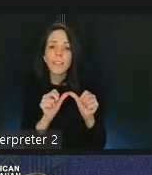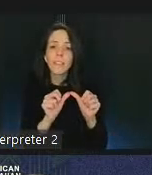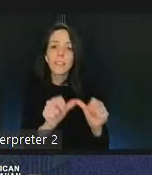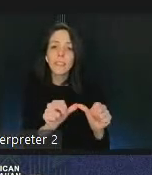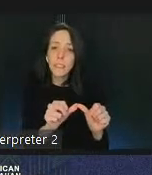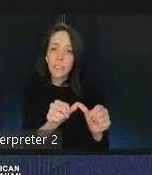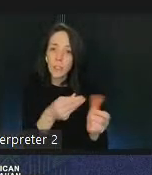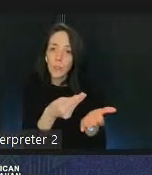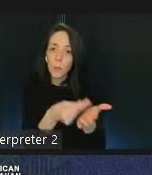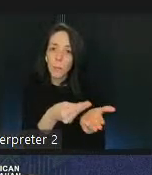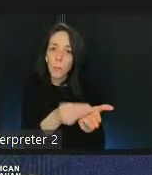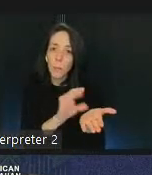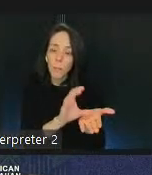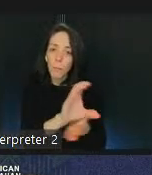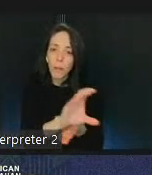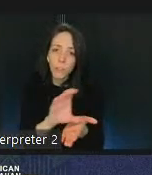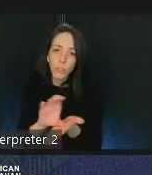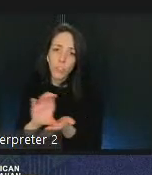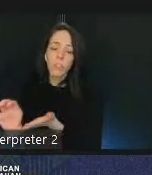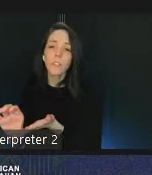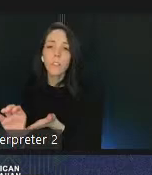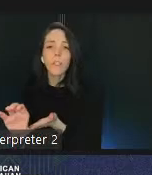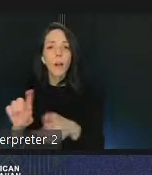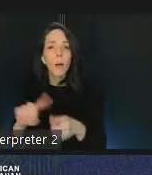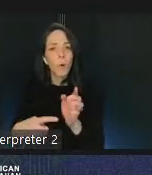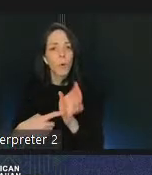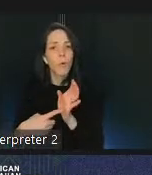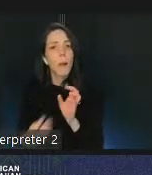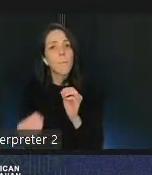as more work is done to try to increase state funding.